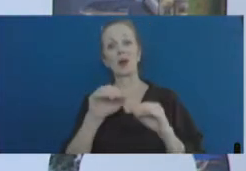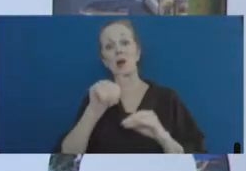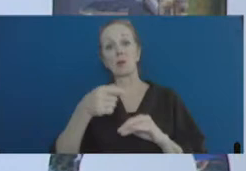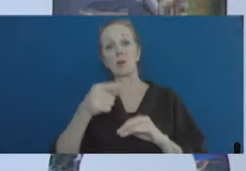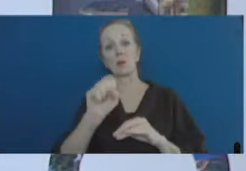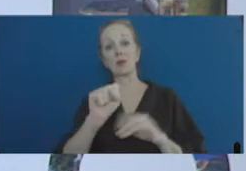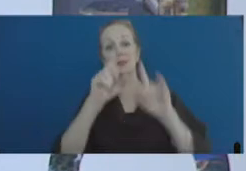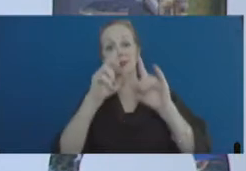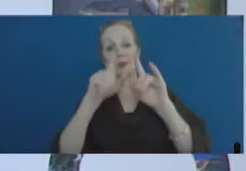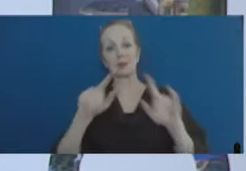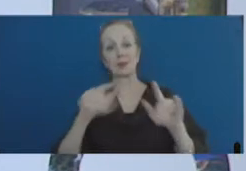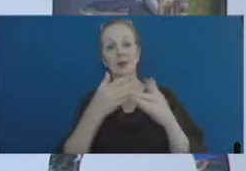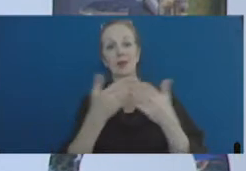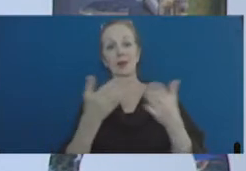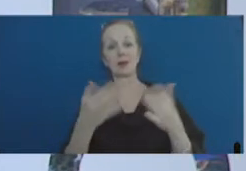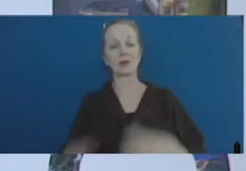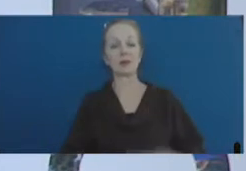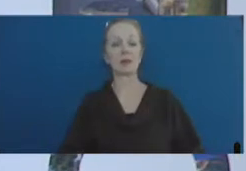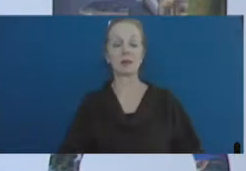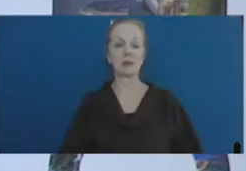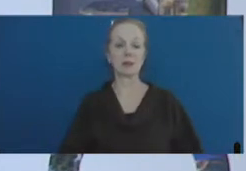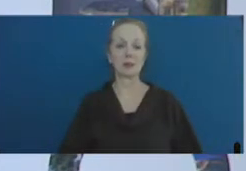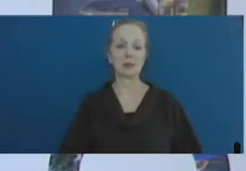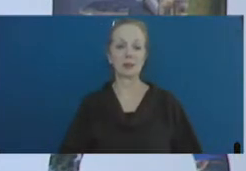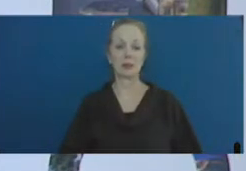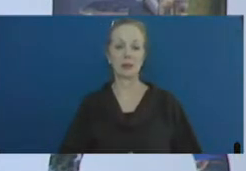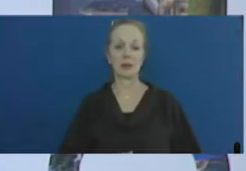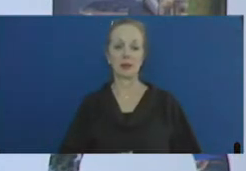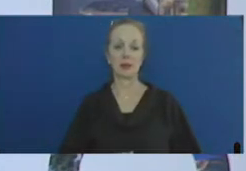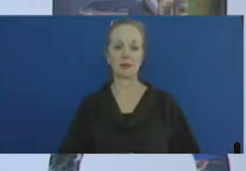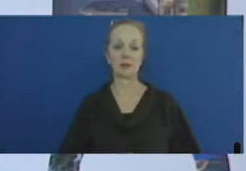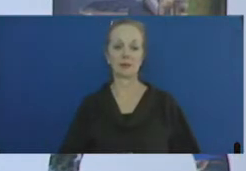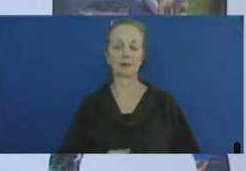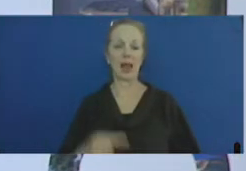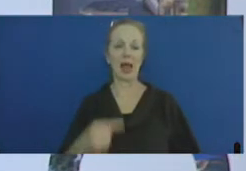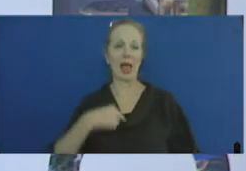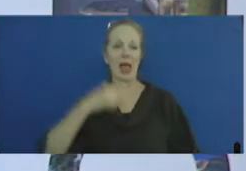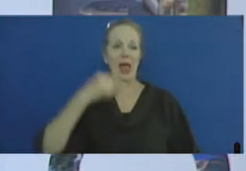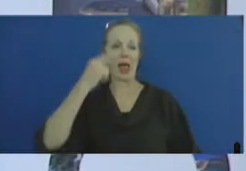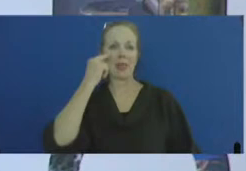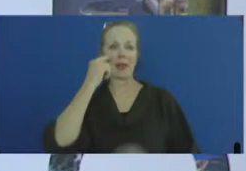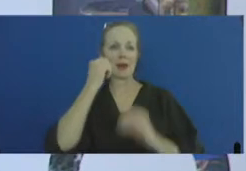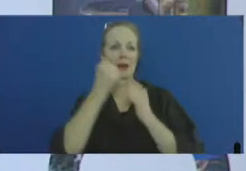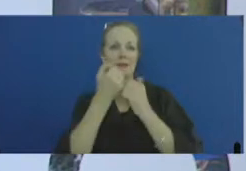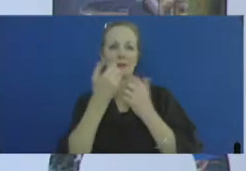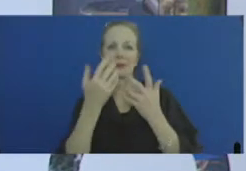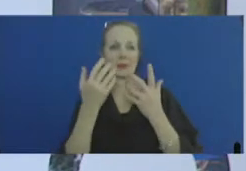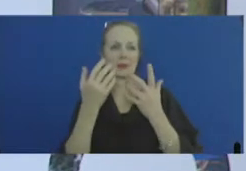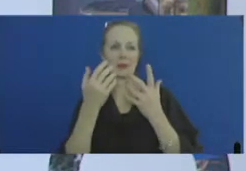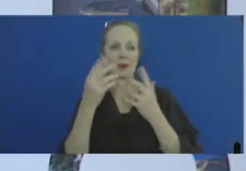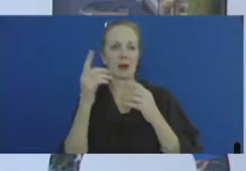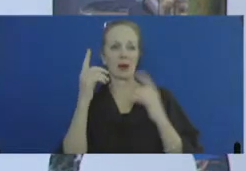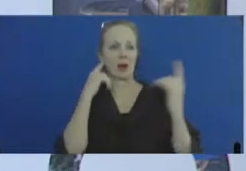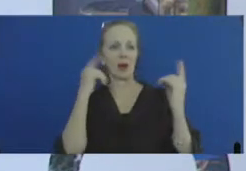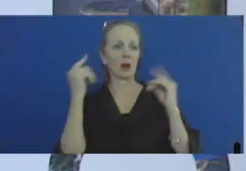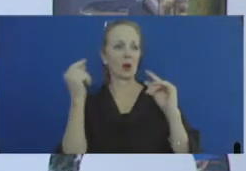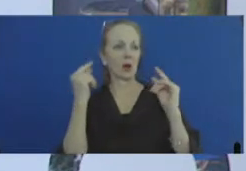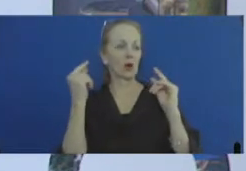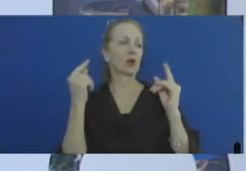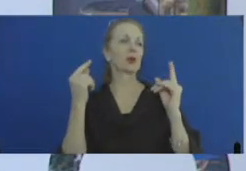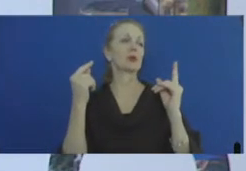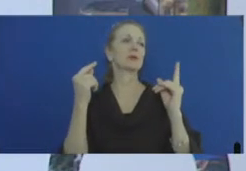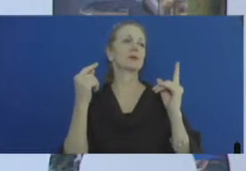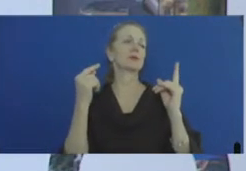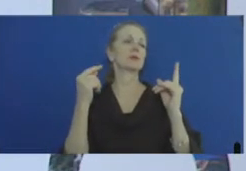of different things. But again, I think that everything that I've heard and learned in the market is just that there is